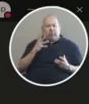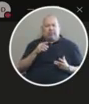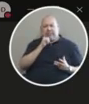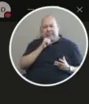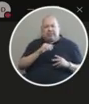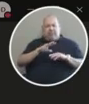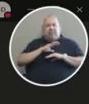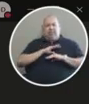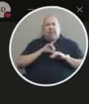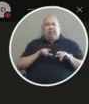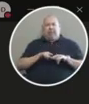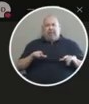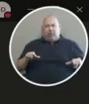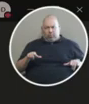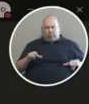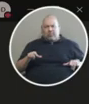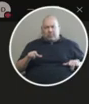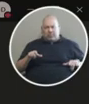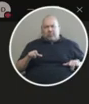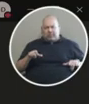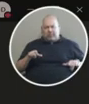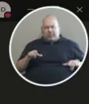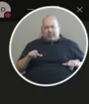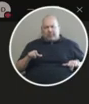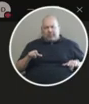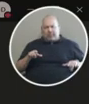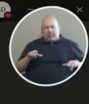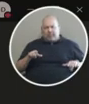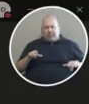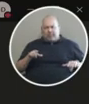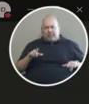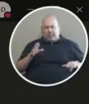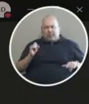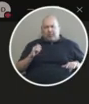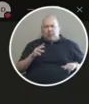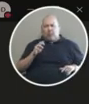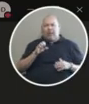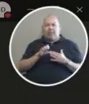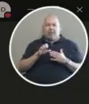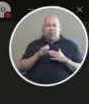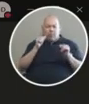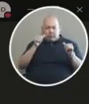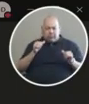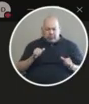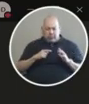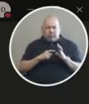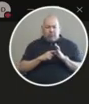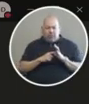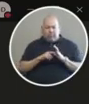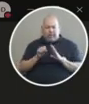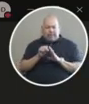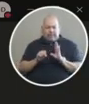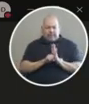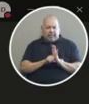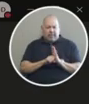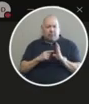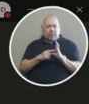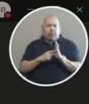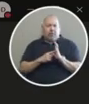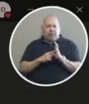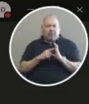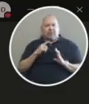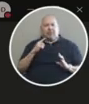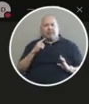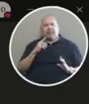not meet the language or posting timeline requirements, including web posting required by state